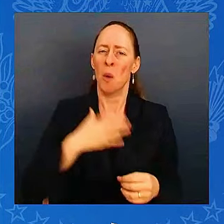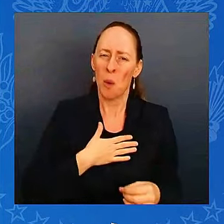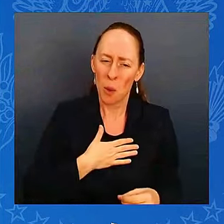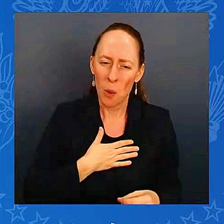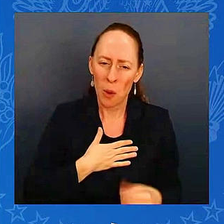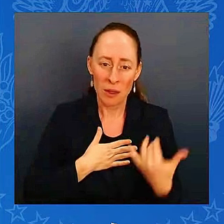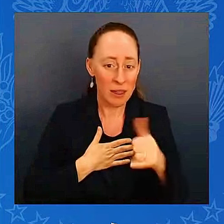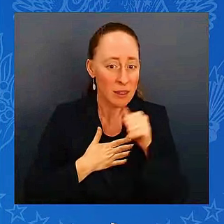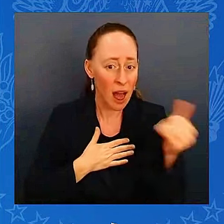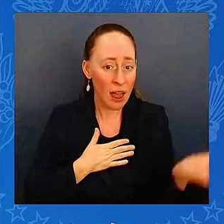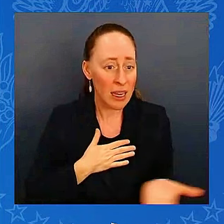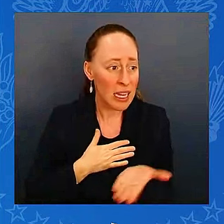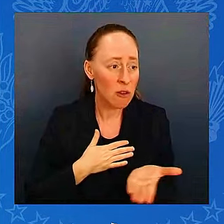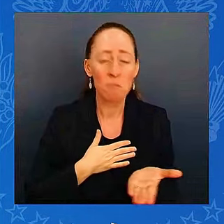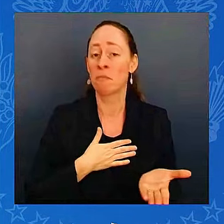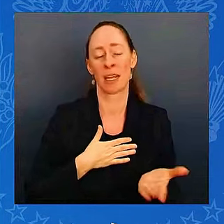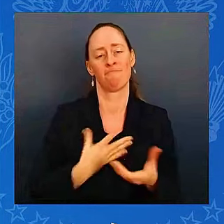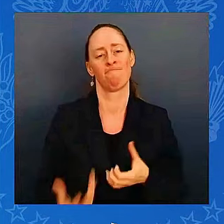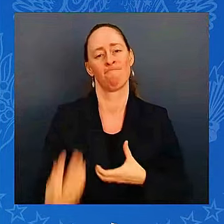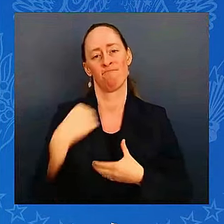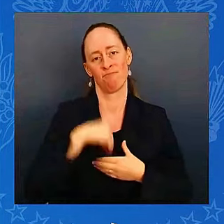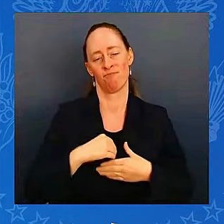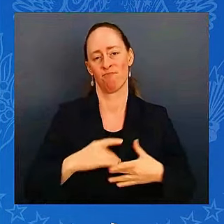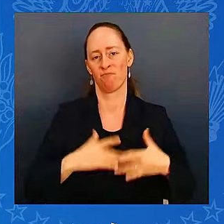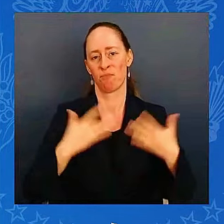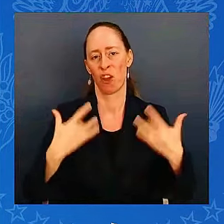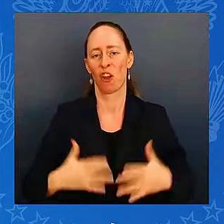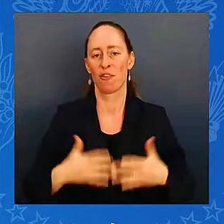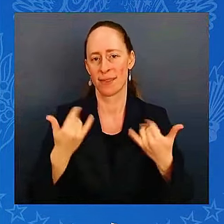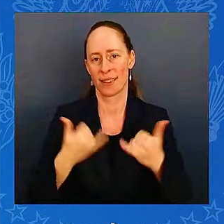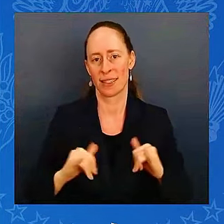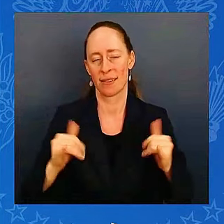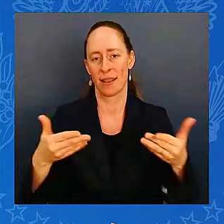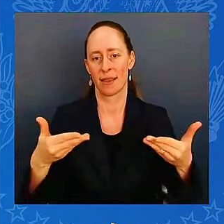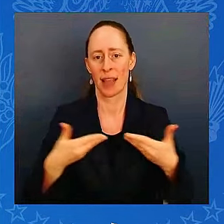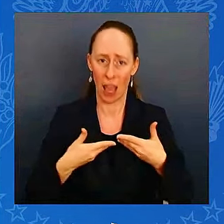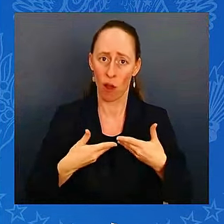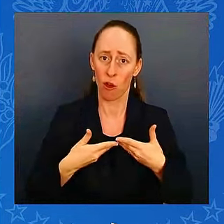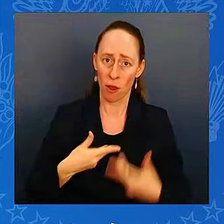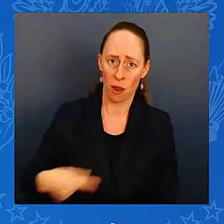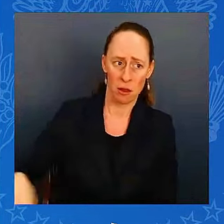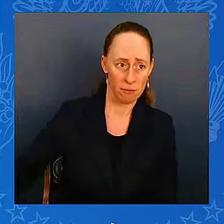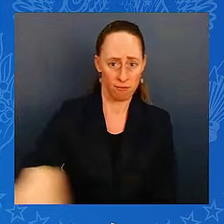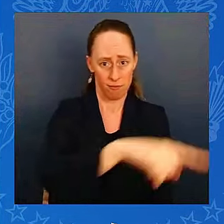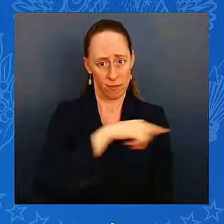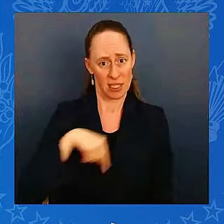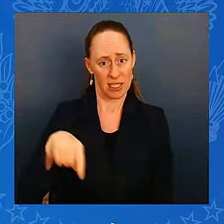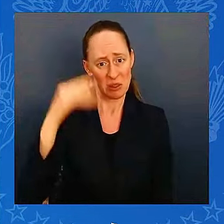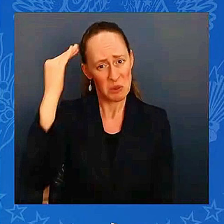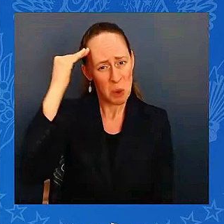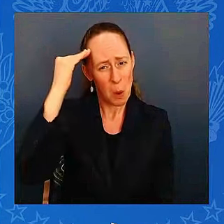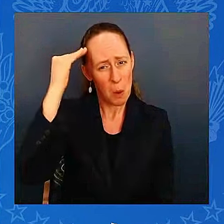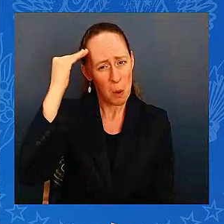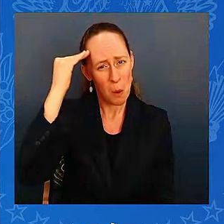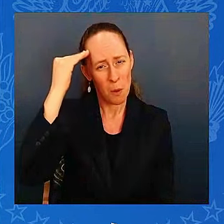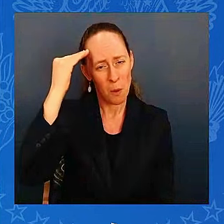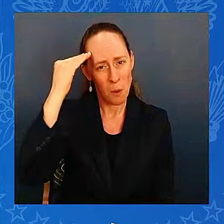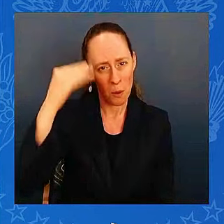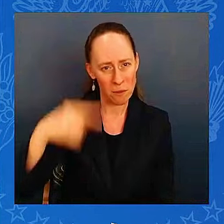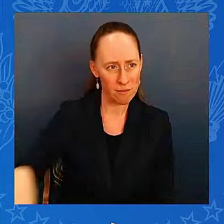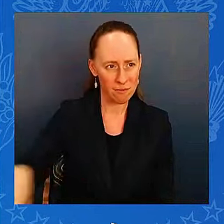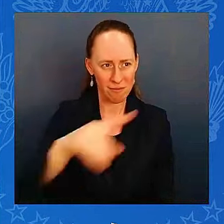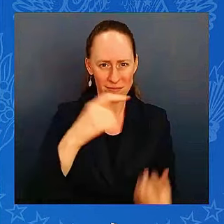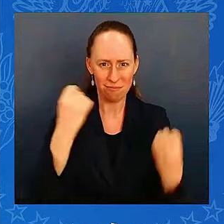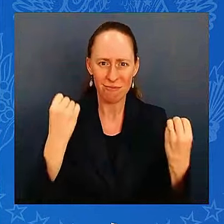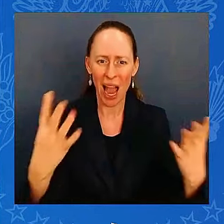gentlemen, that's why we're here. Too many people all across our nation have stories like this. Too